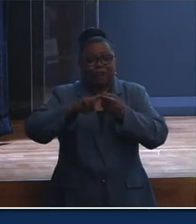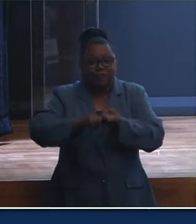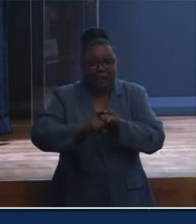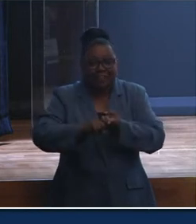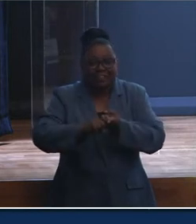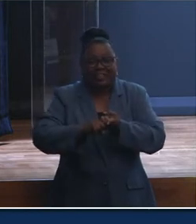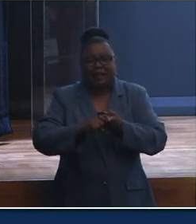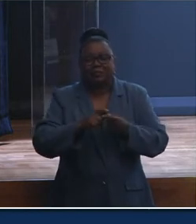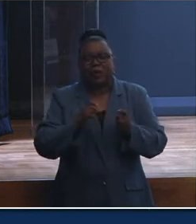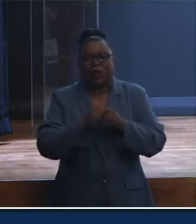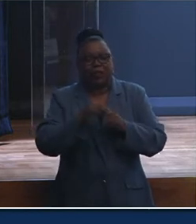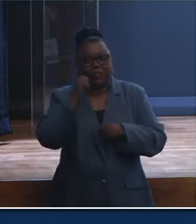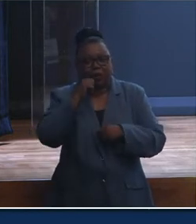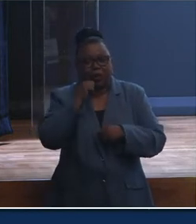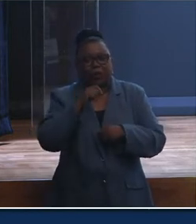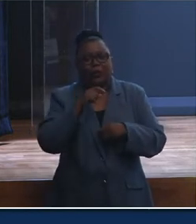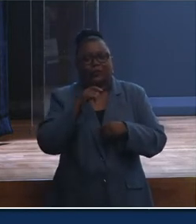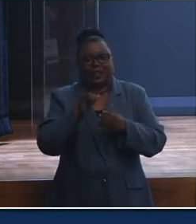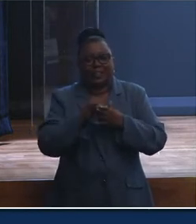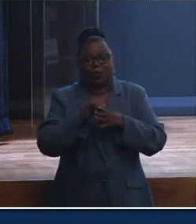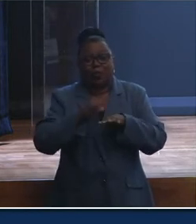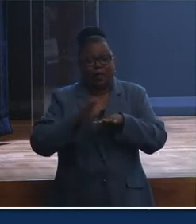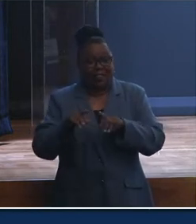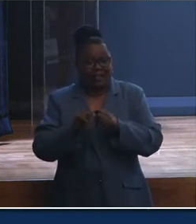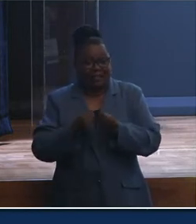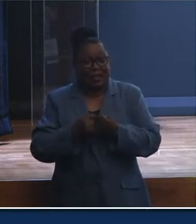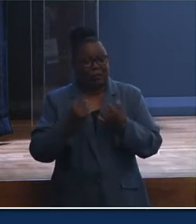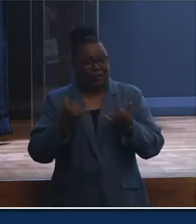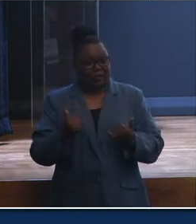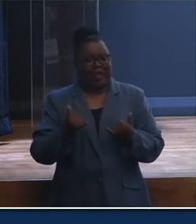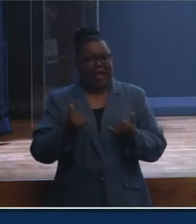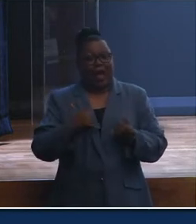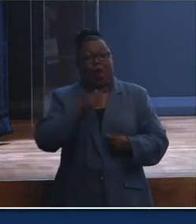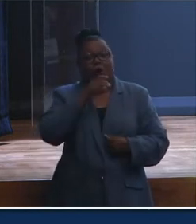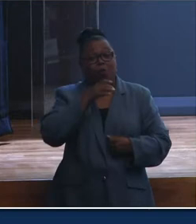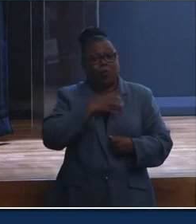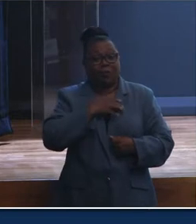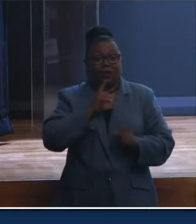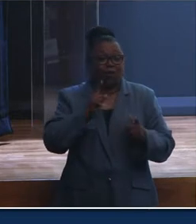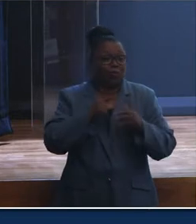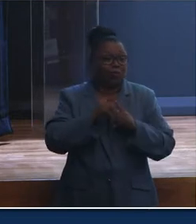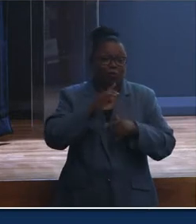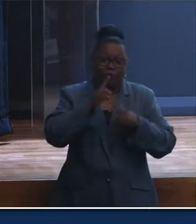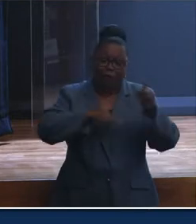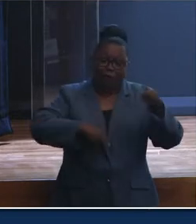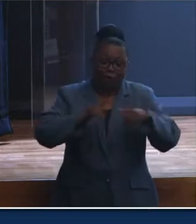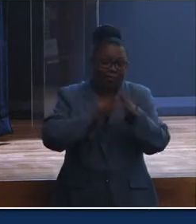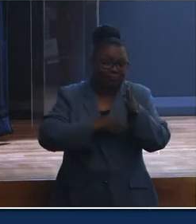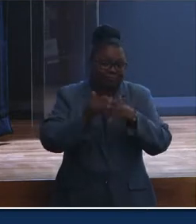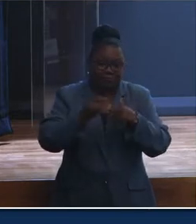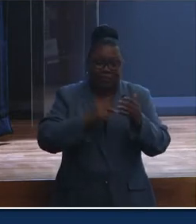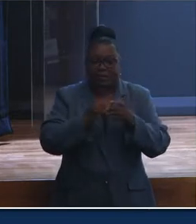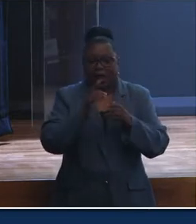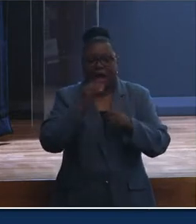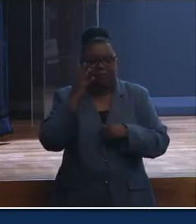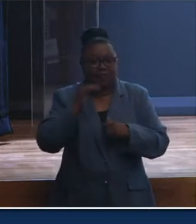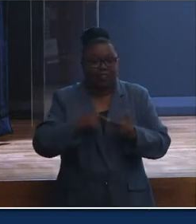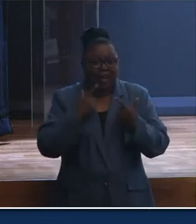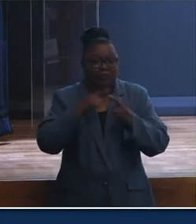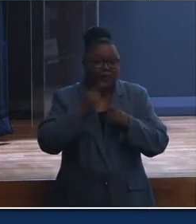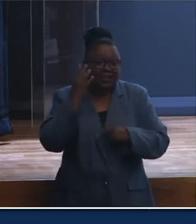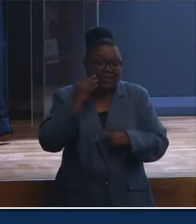friendships with the girls that were on that team who are now women going through all the vagaries of life that we all